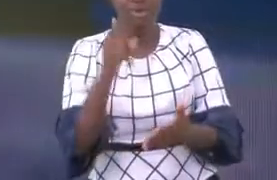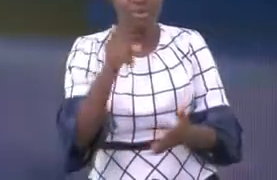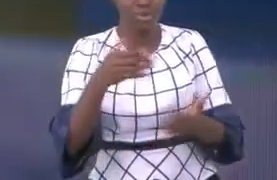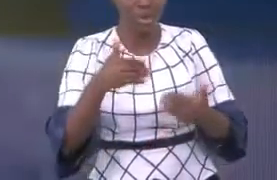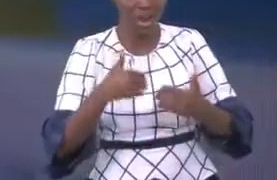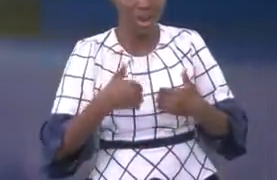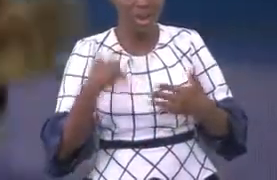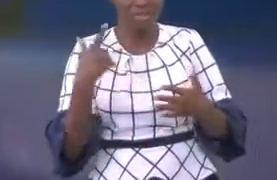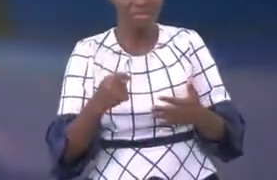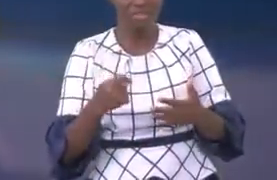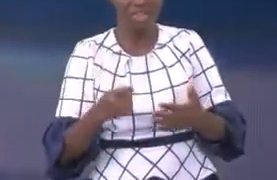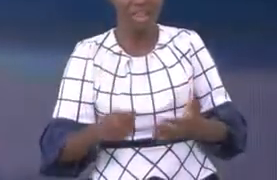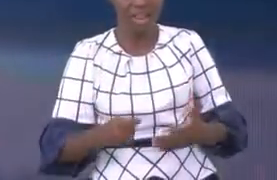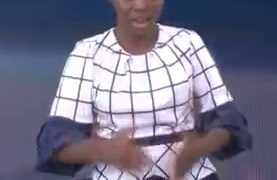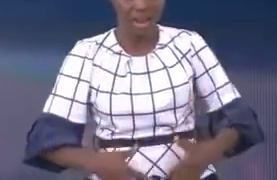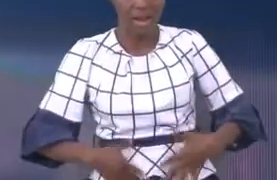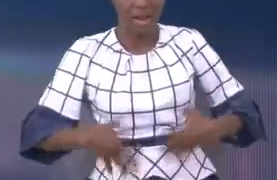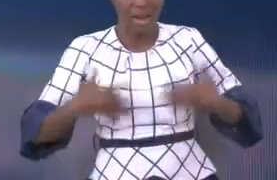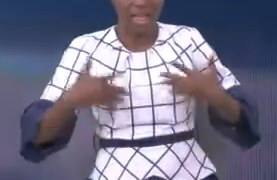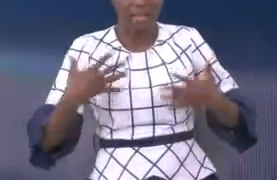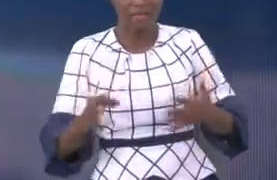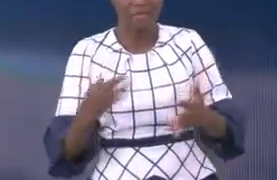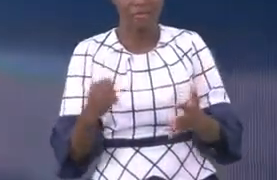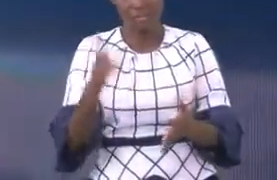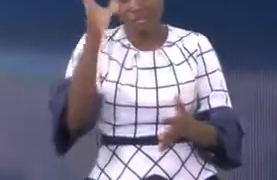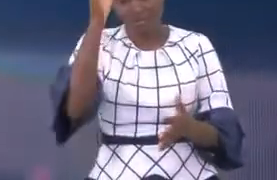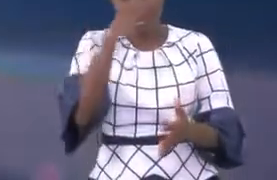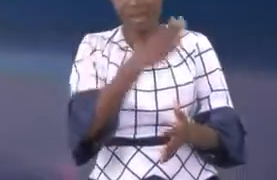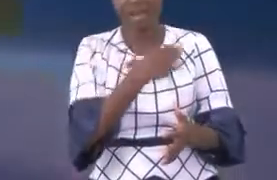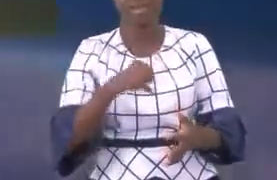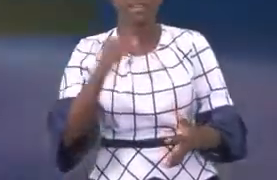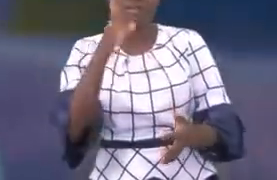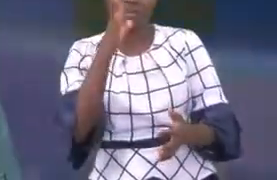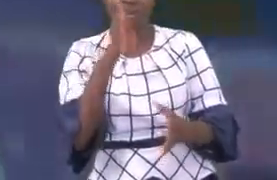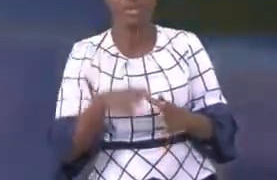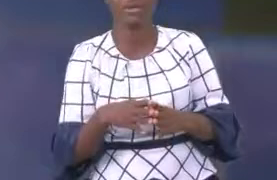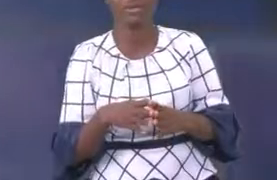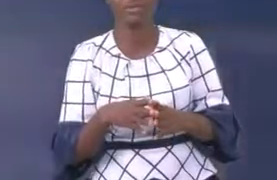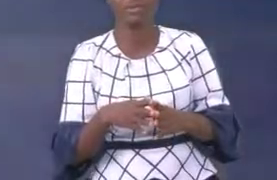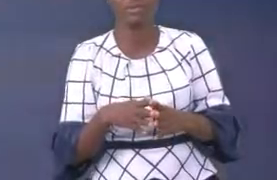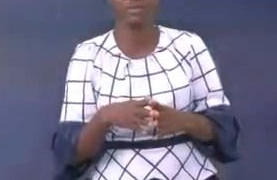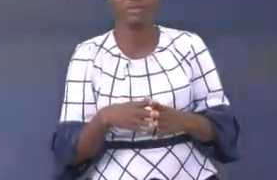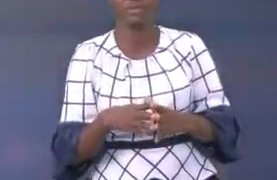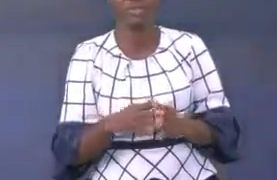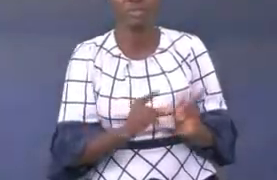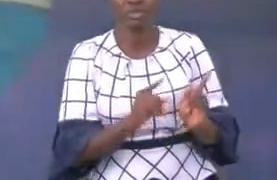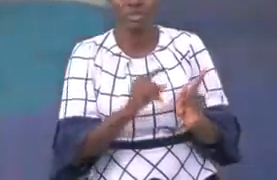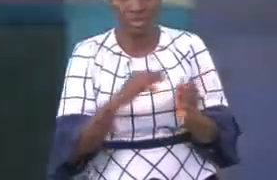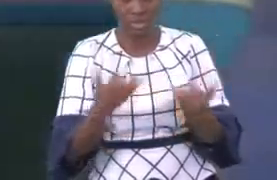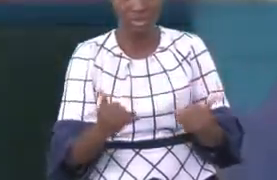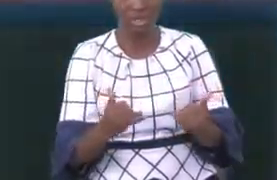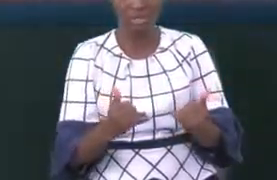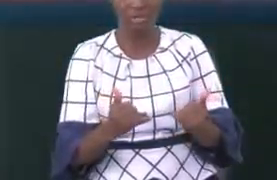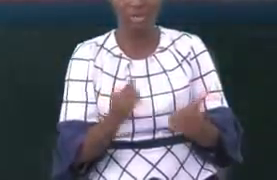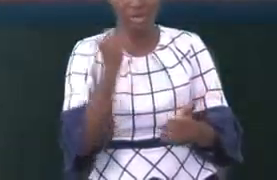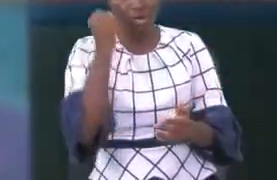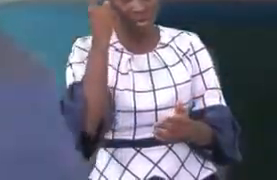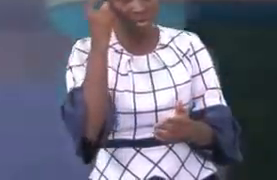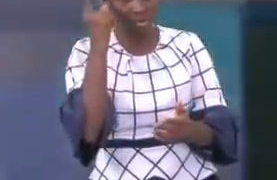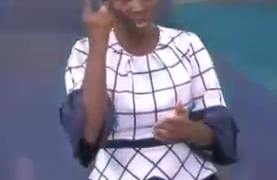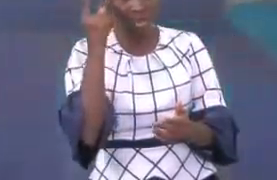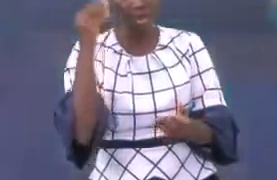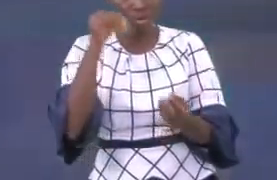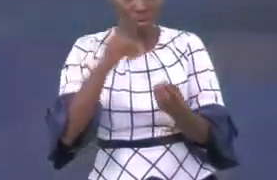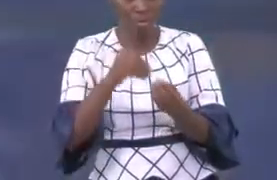Go ahead, one step ahead of that. Doctors will tell you, if the father,